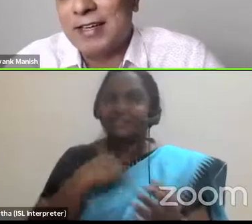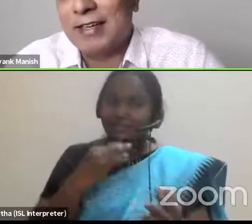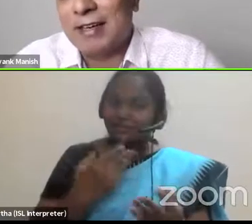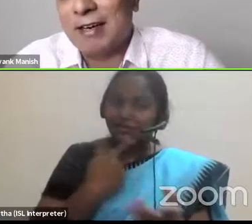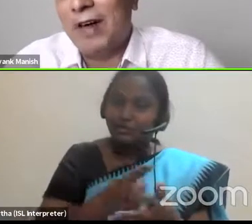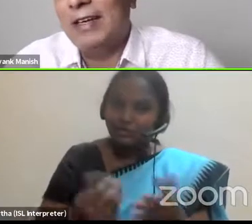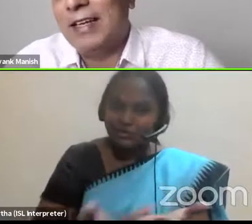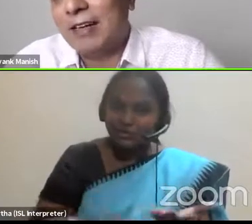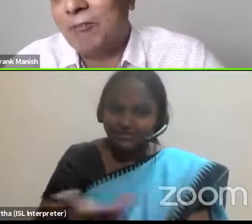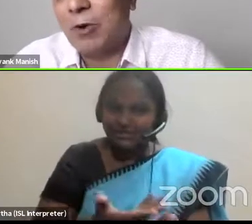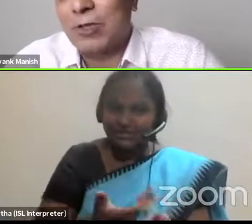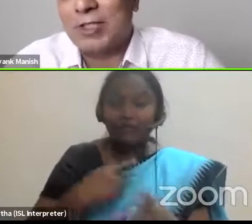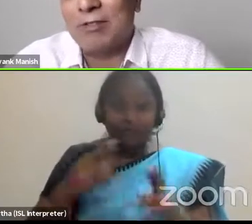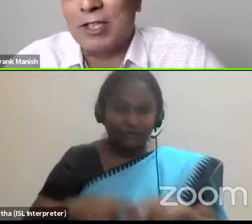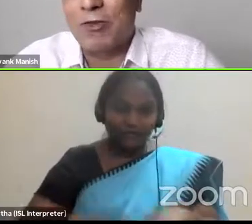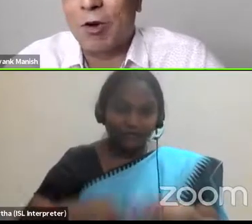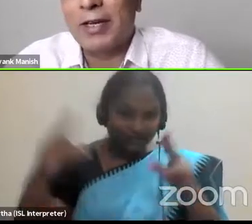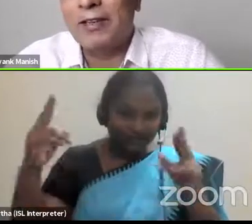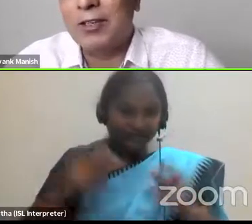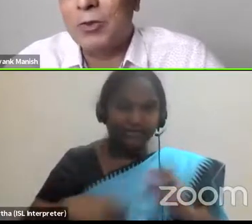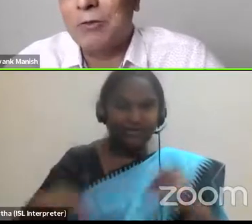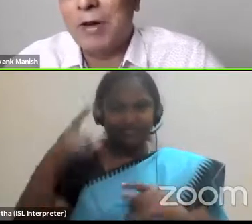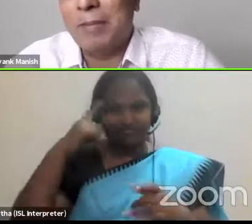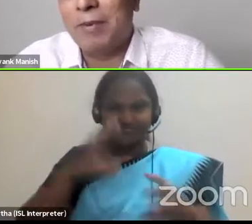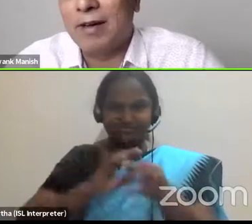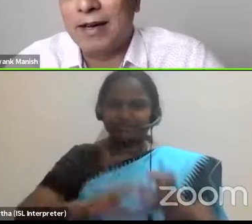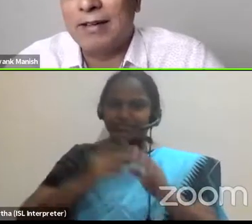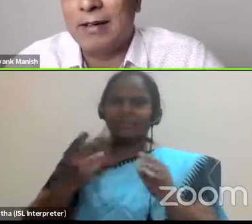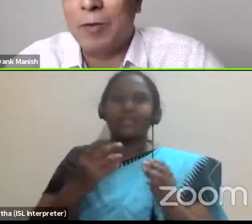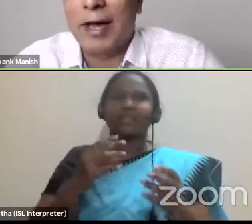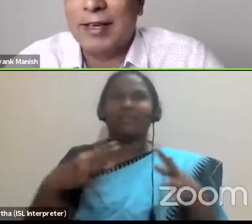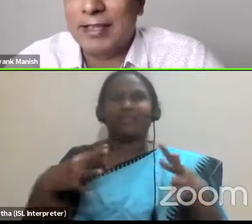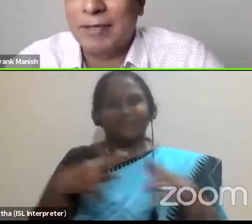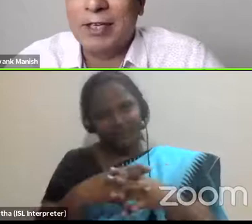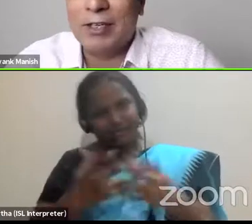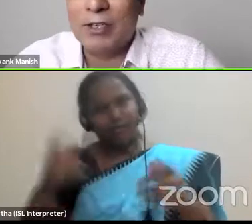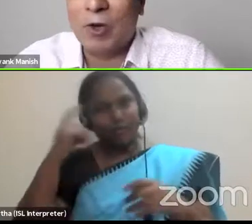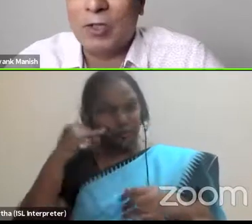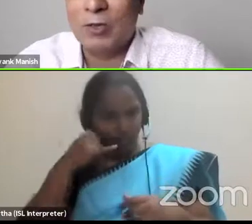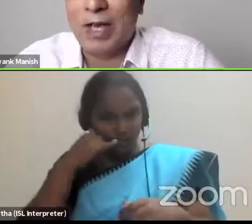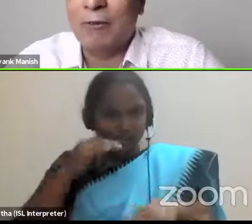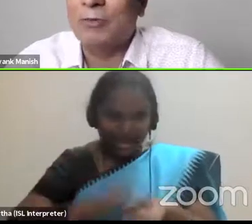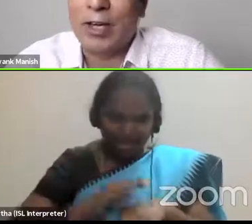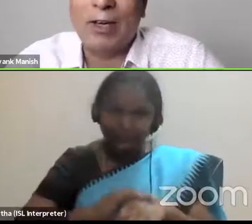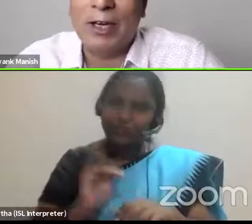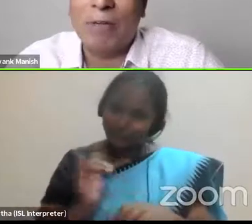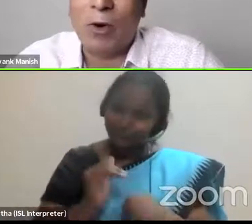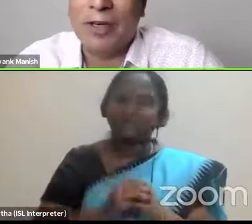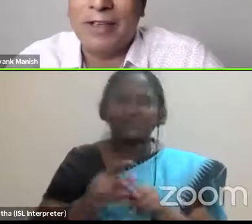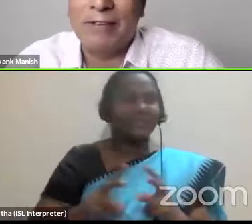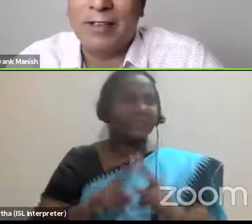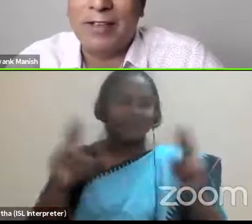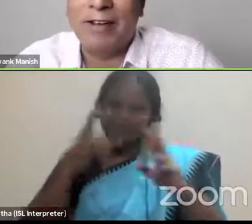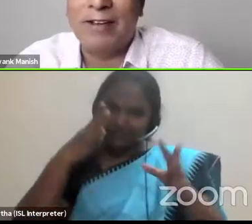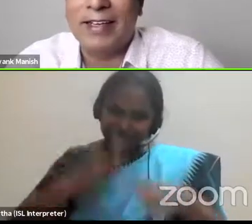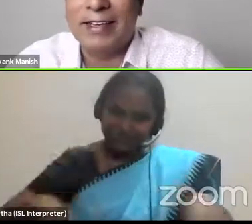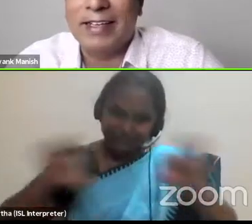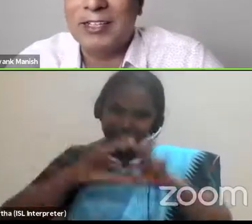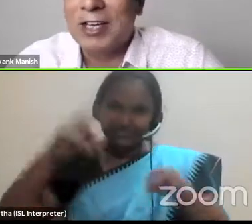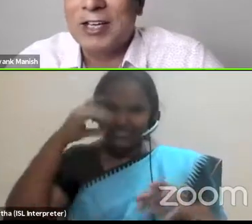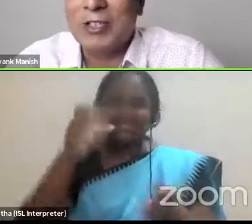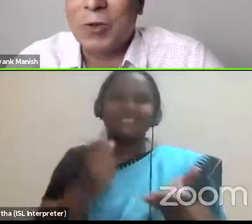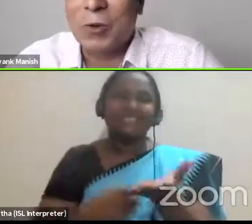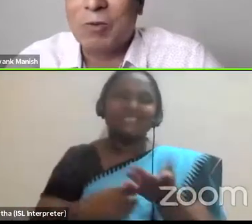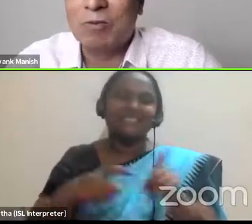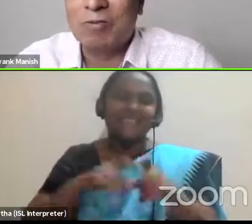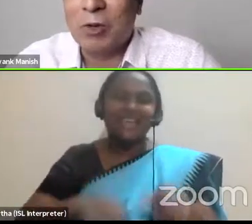tremendous. And finally, of course, transforming it into a web and mobile experience also. That was very, very important given the current day and